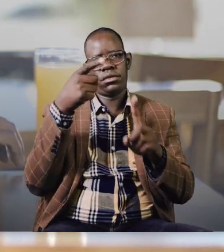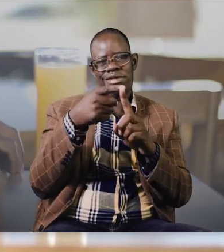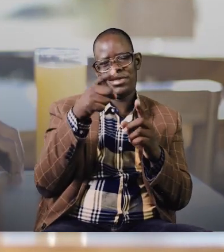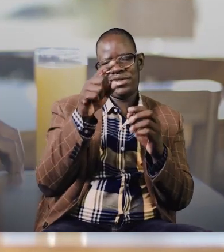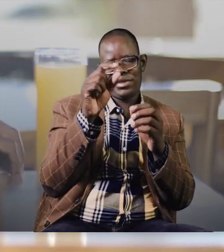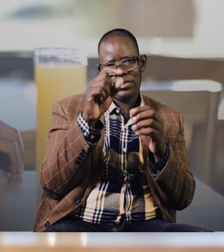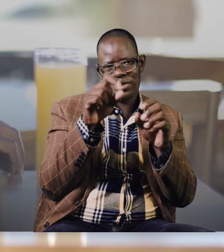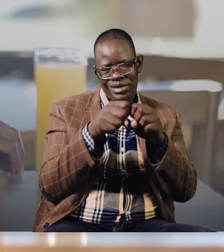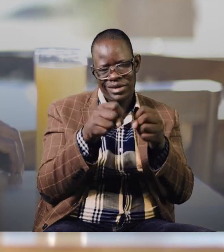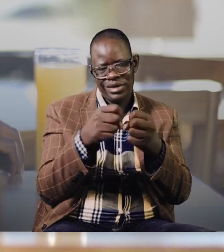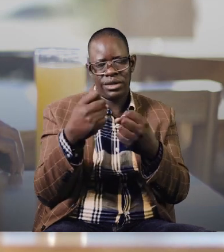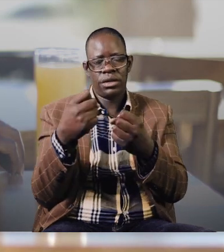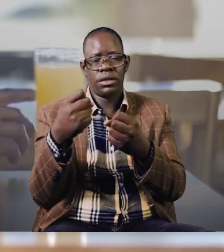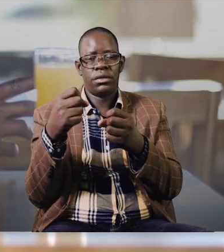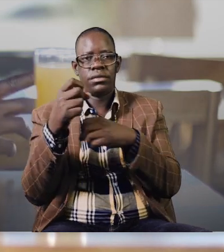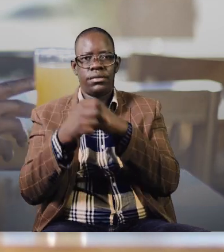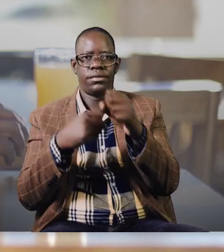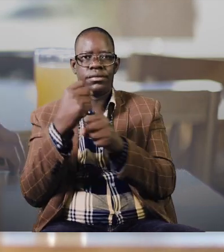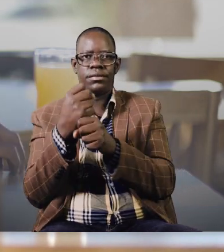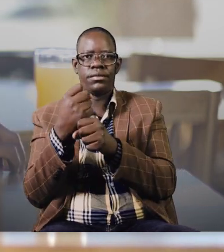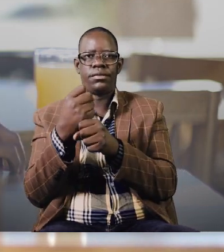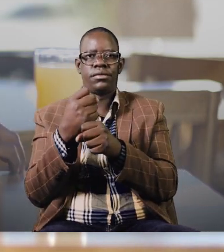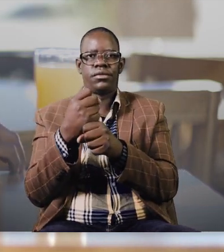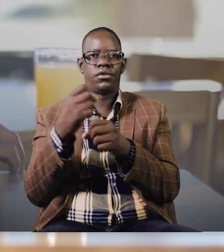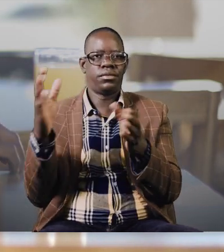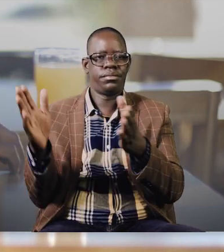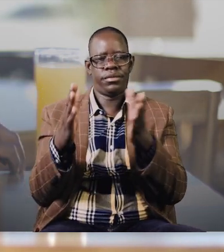slight activity over the past few years. So it's always good to stay